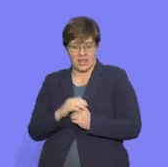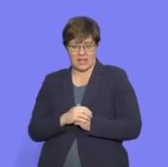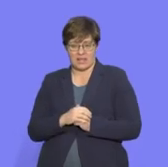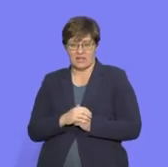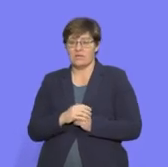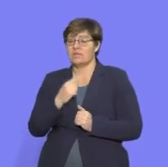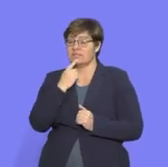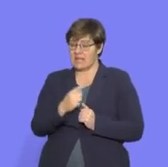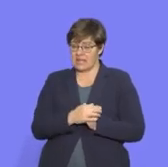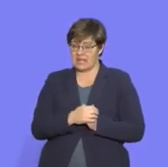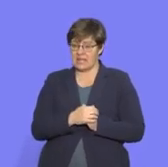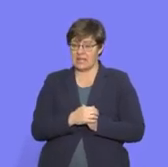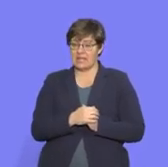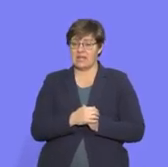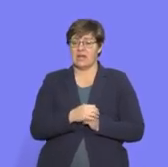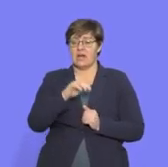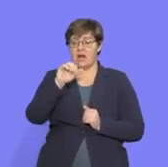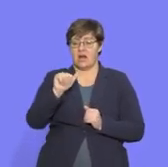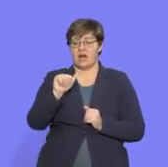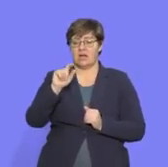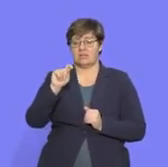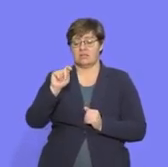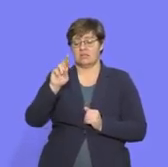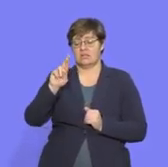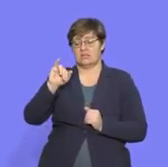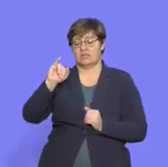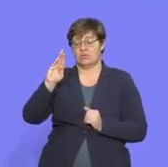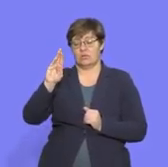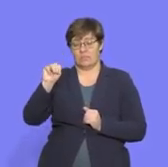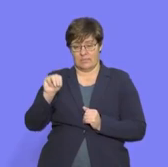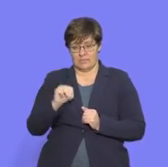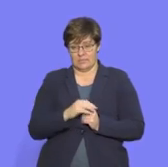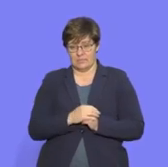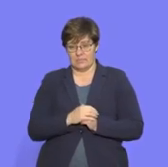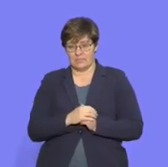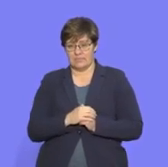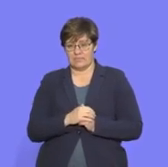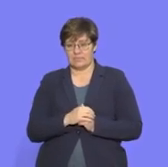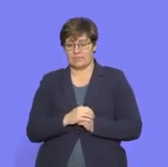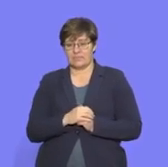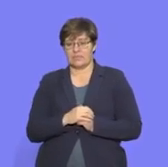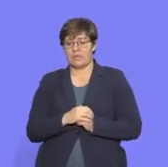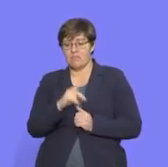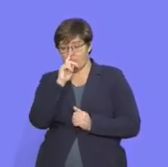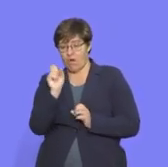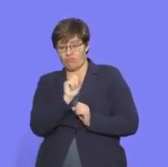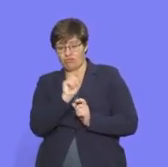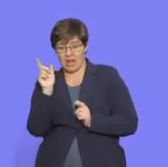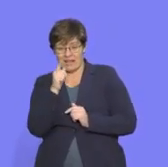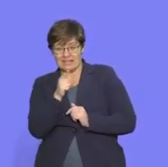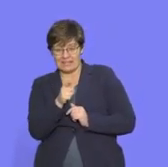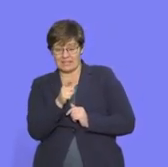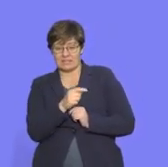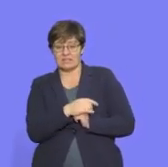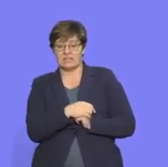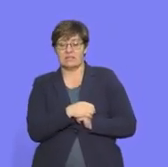we are always going to say that it is an artery. Now, I'm sure that you've realized a lot